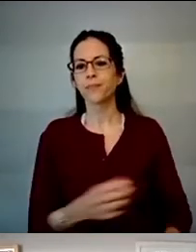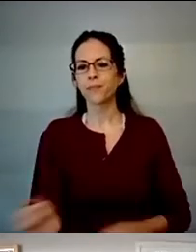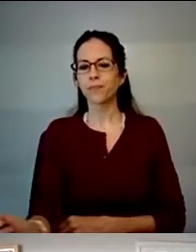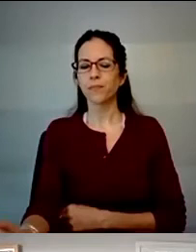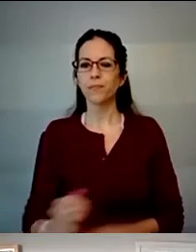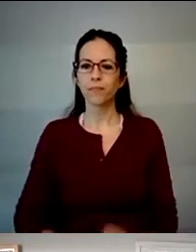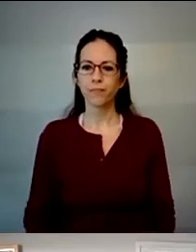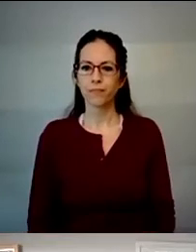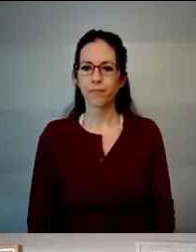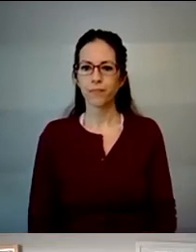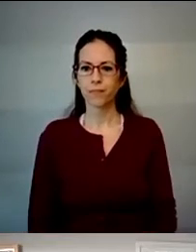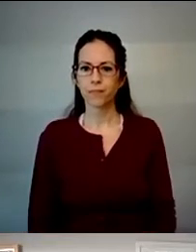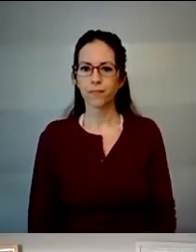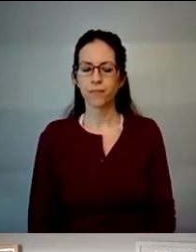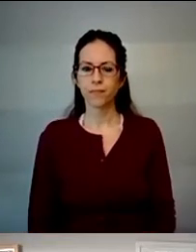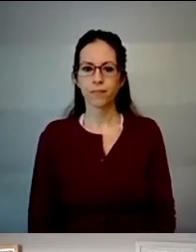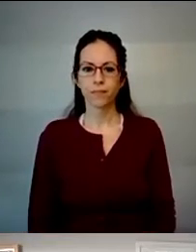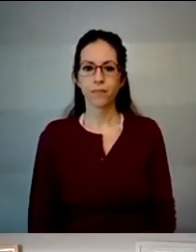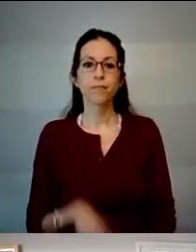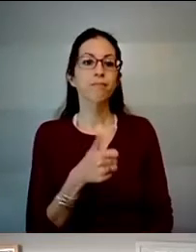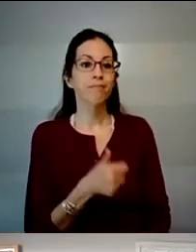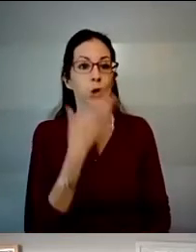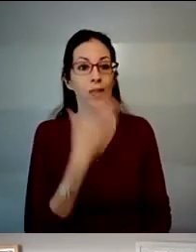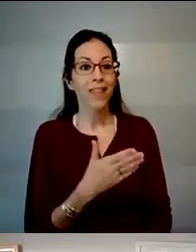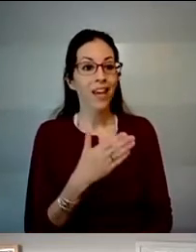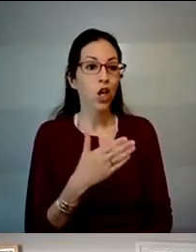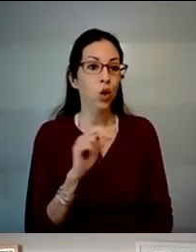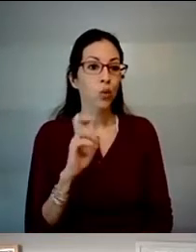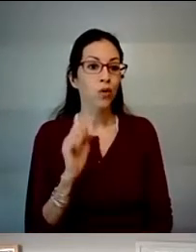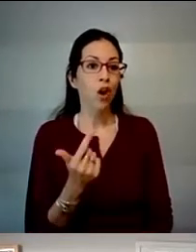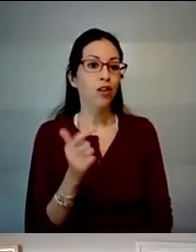ever. Yeah. Well, thanks for the overview, Deb. That's great.